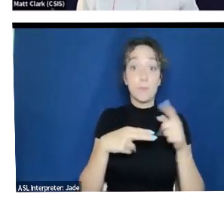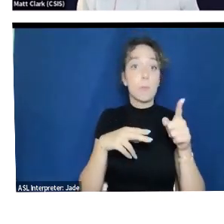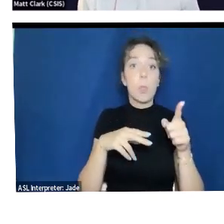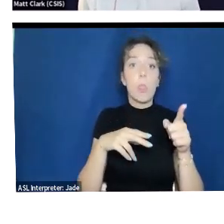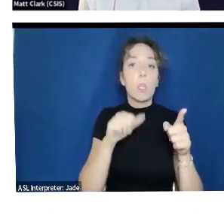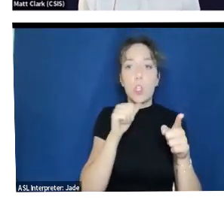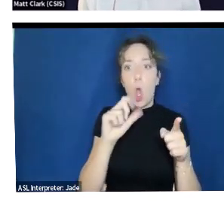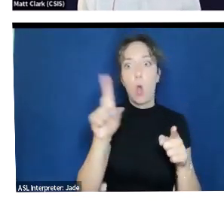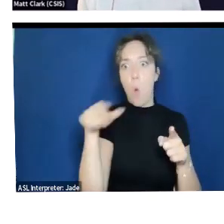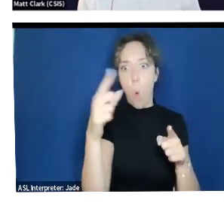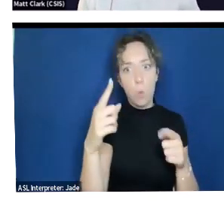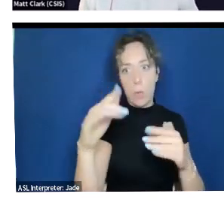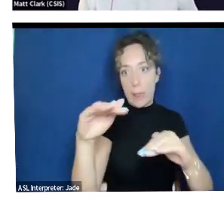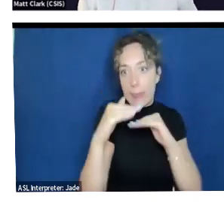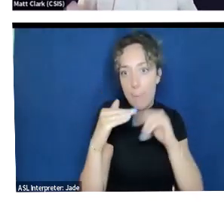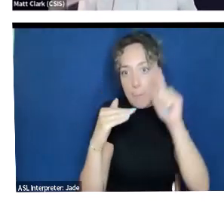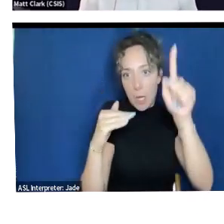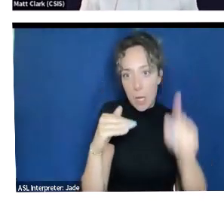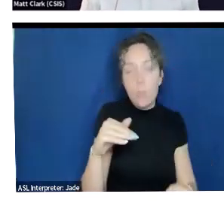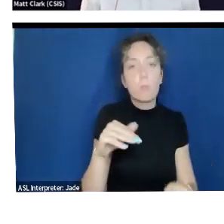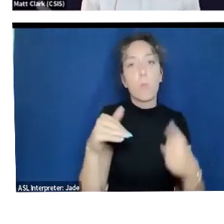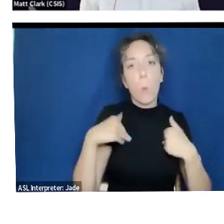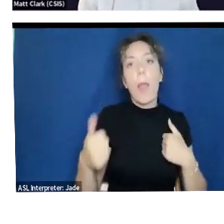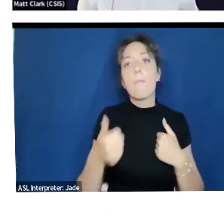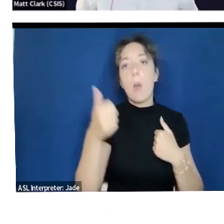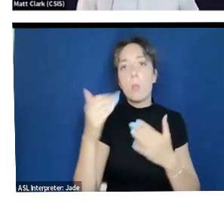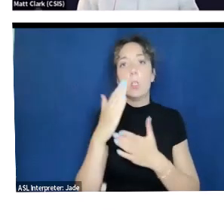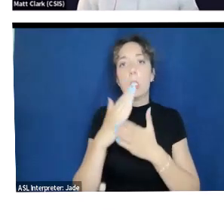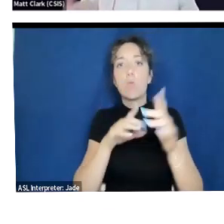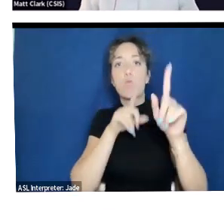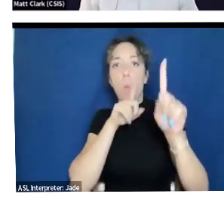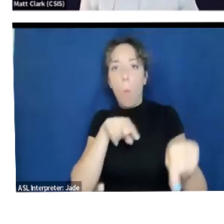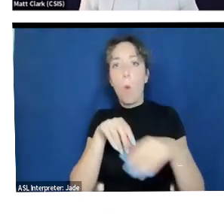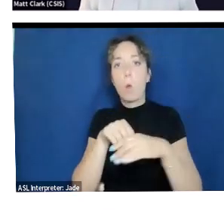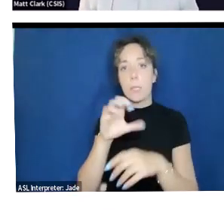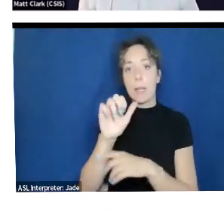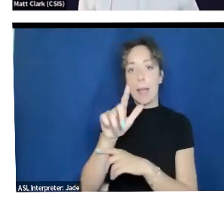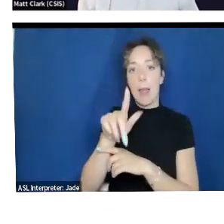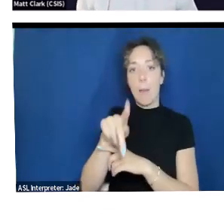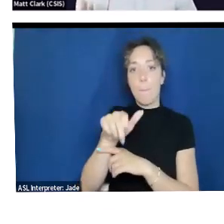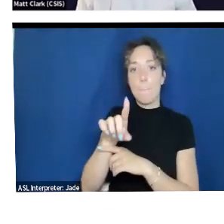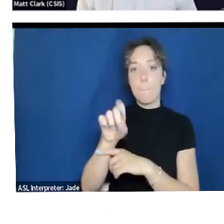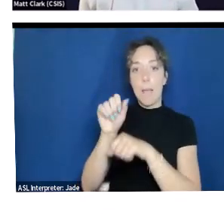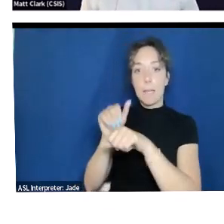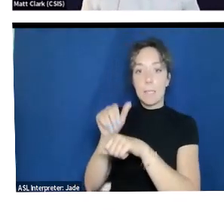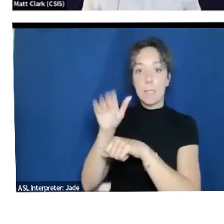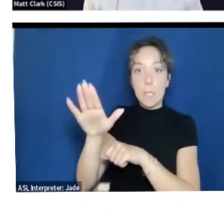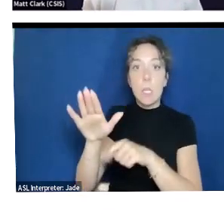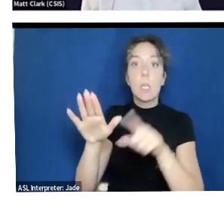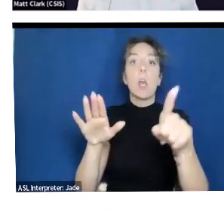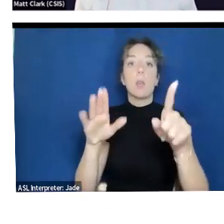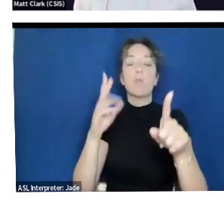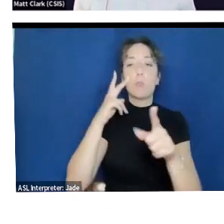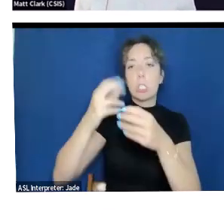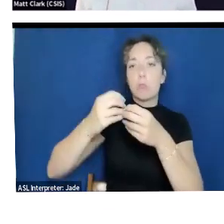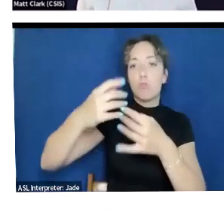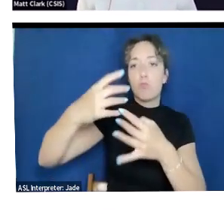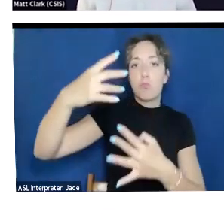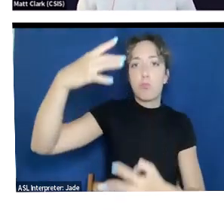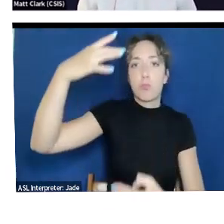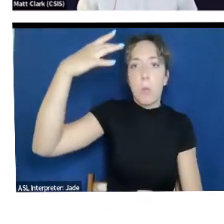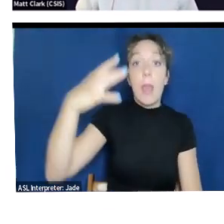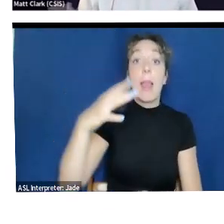There are important reports in CALPADS submissions that are not listed here, and there are local determinations on who is involved in the reports